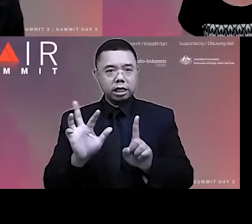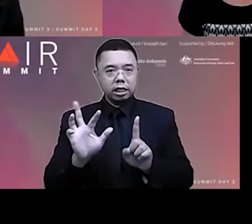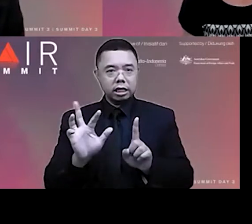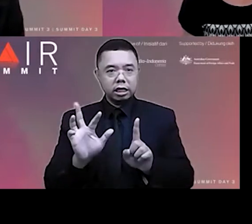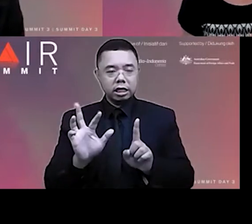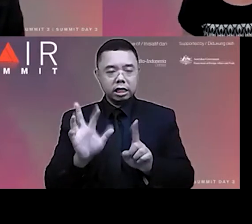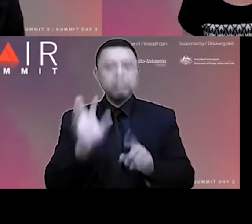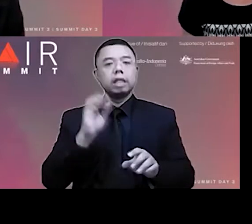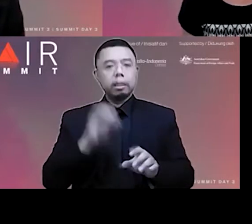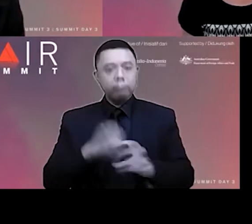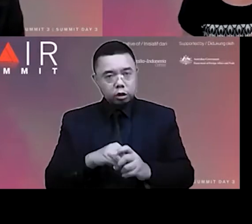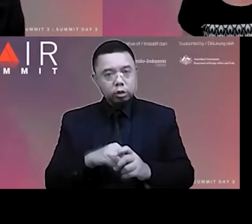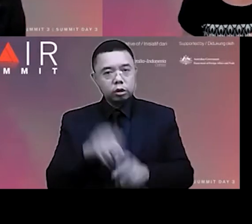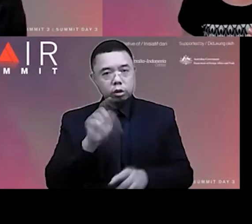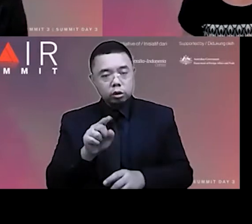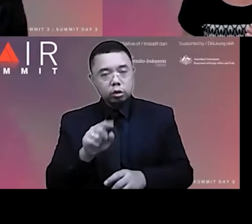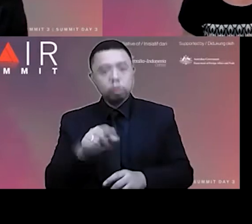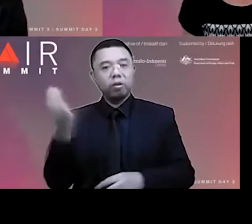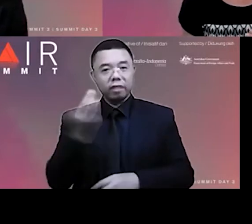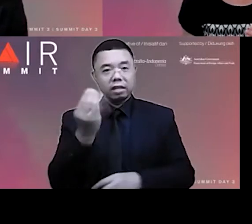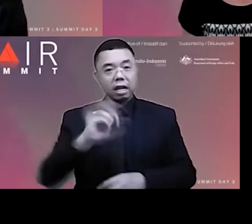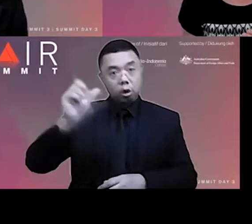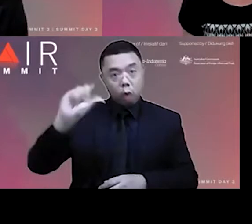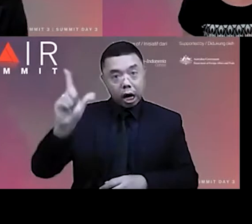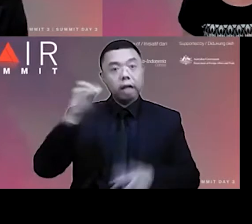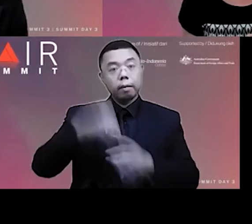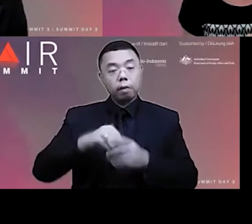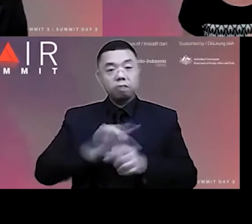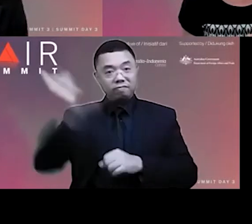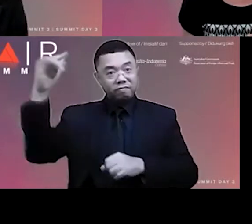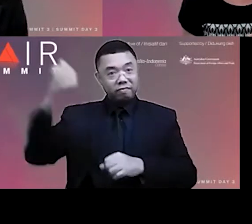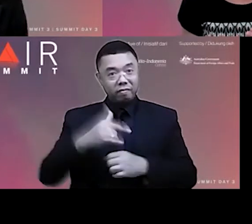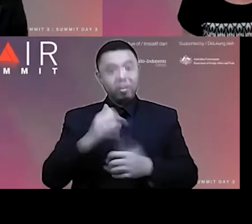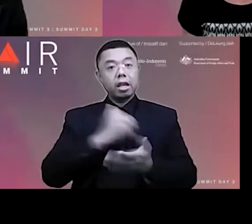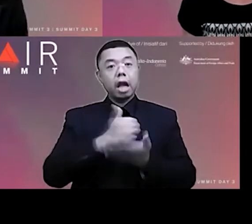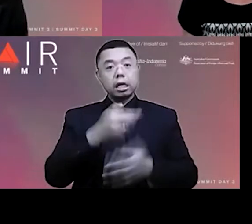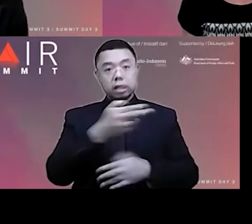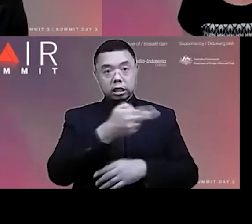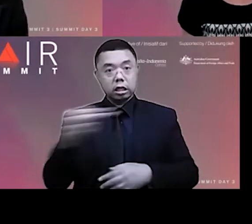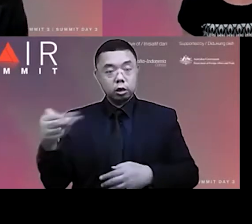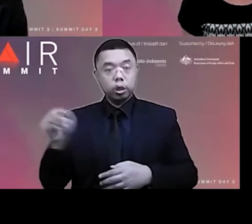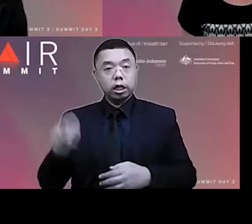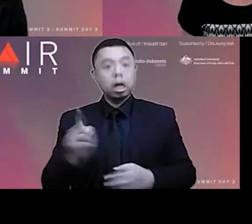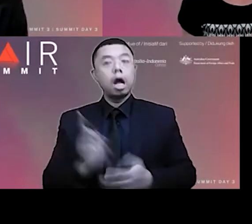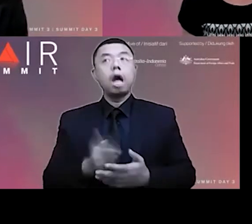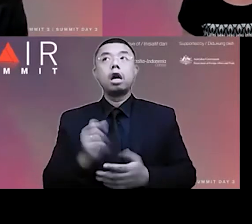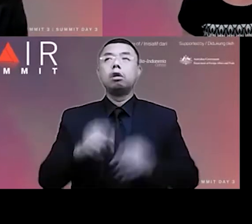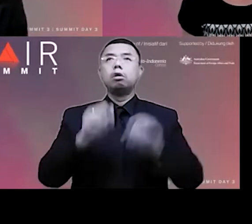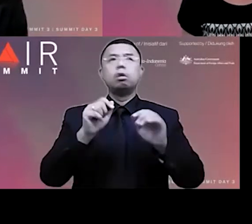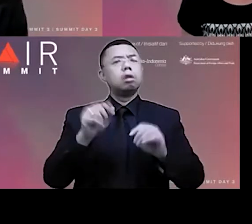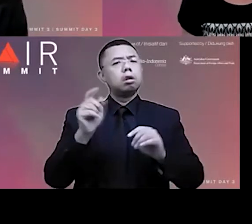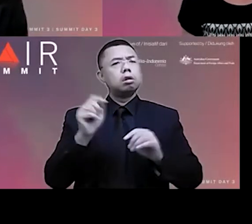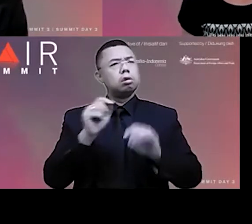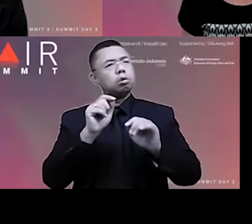domestic travel contributes about 5.7% of national GDPs. And in 2019,